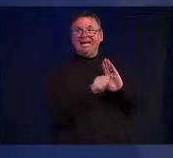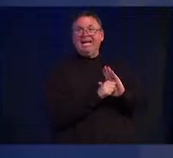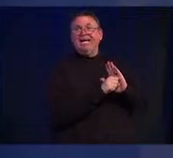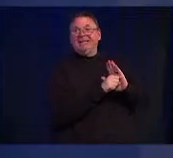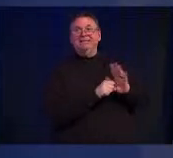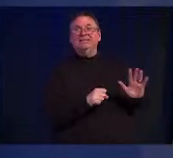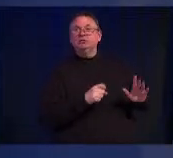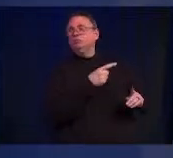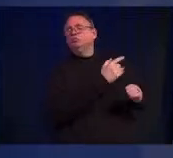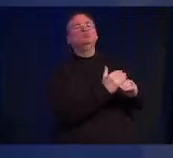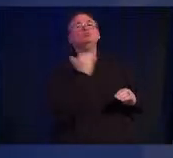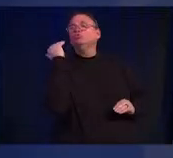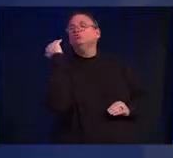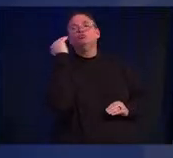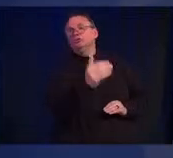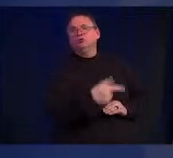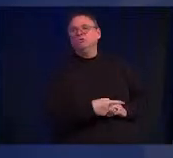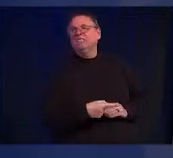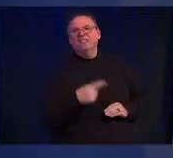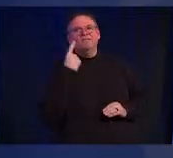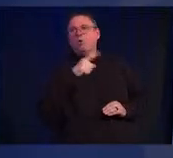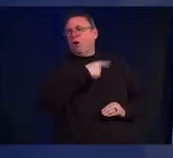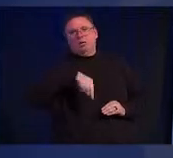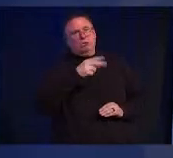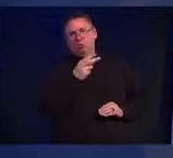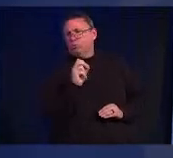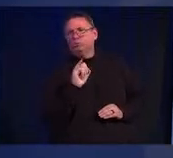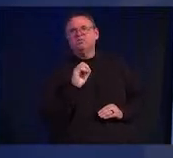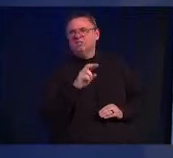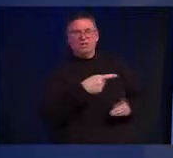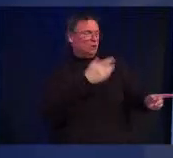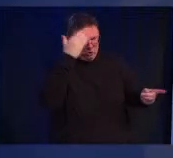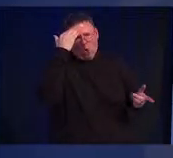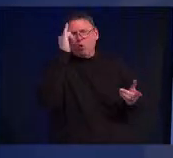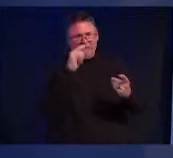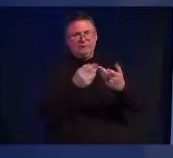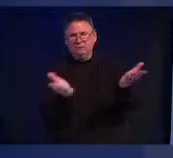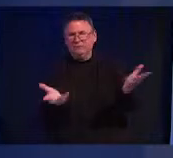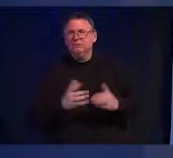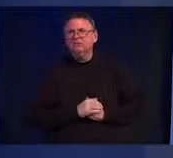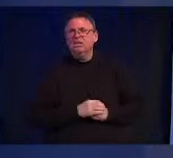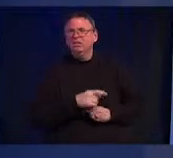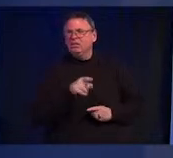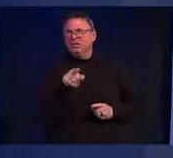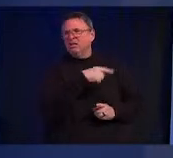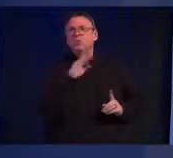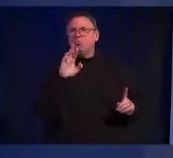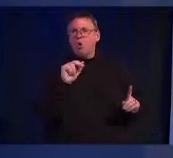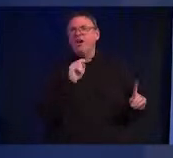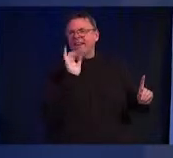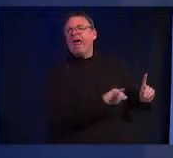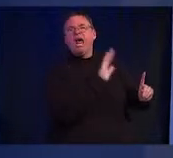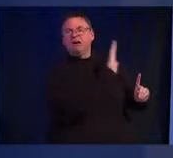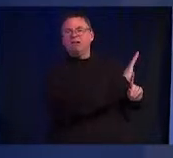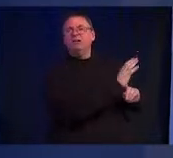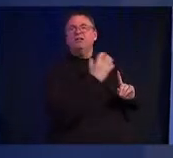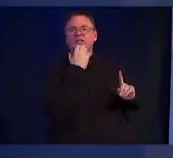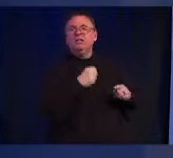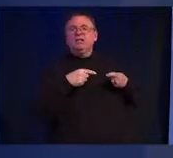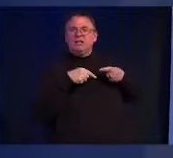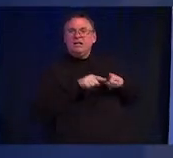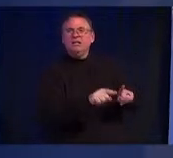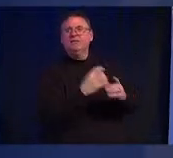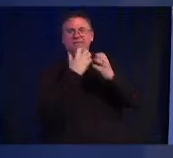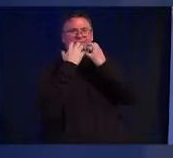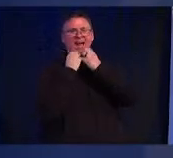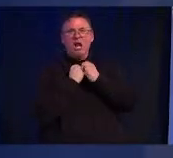extreme and goes too far for Hoosiers. And he knows it. Senator Braun knows it because he knows his values are aligned to the values of a